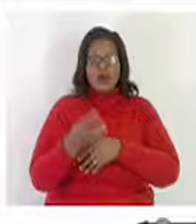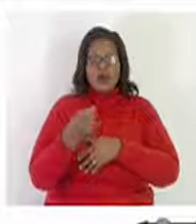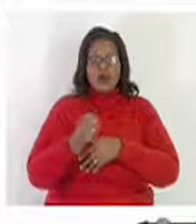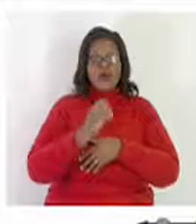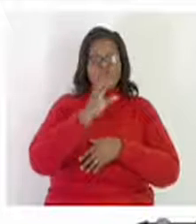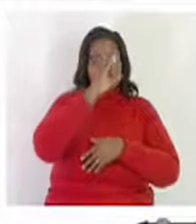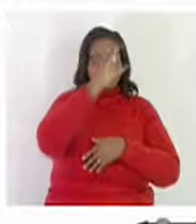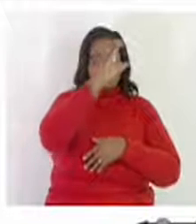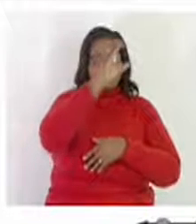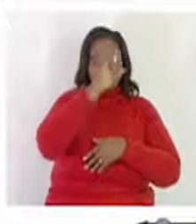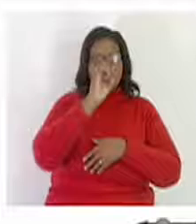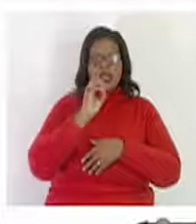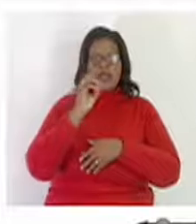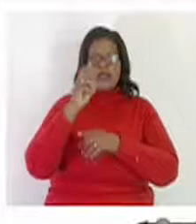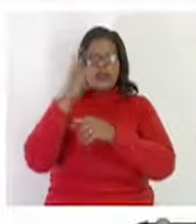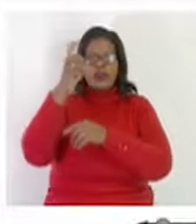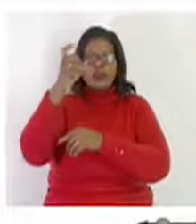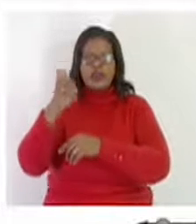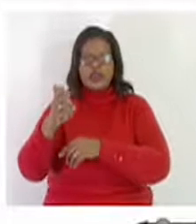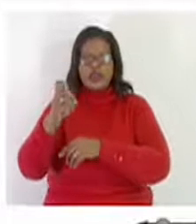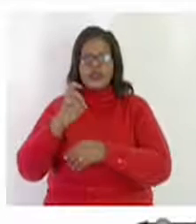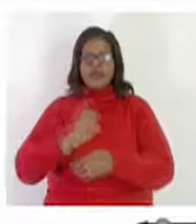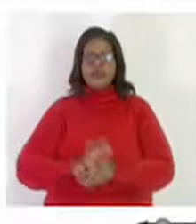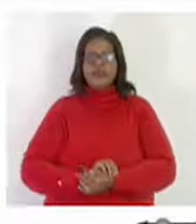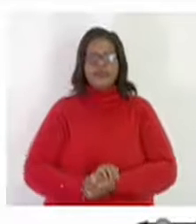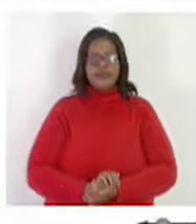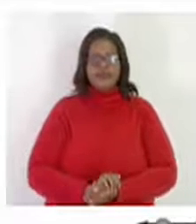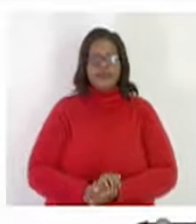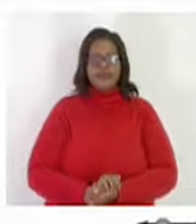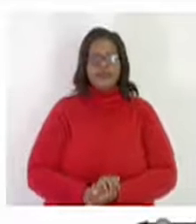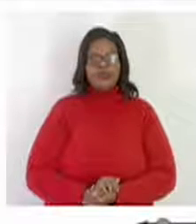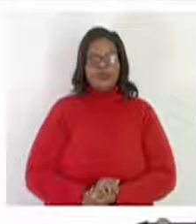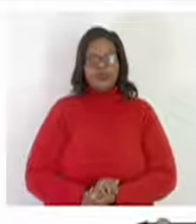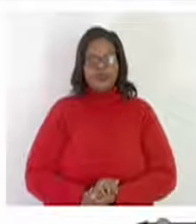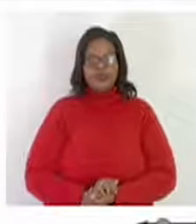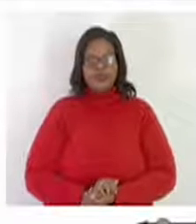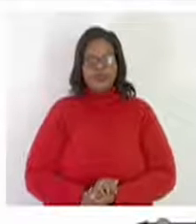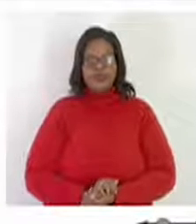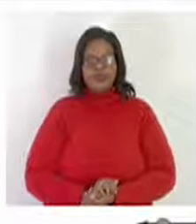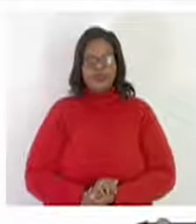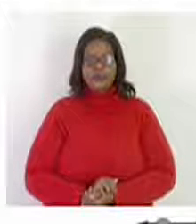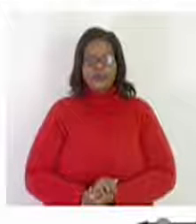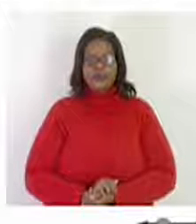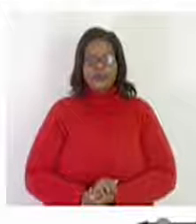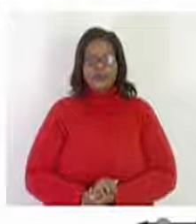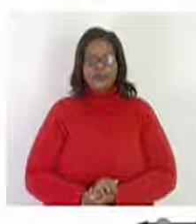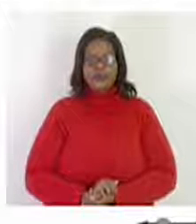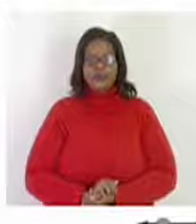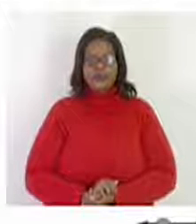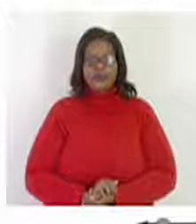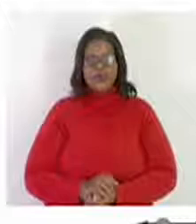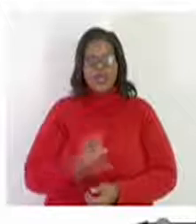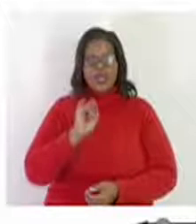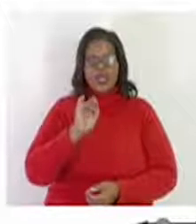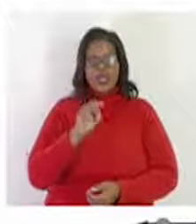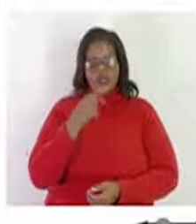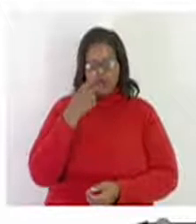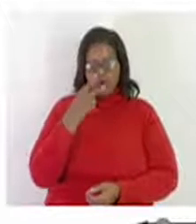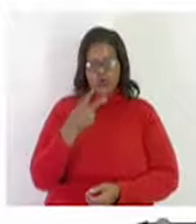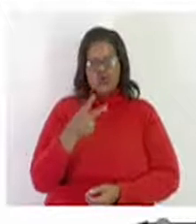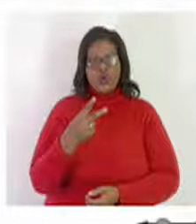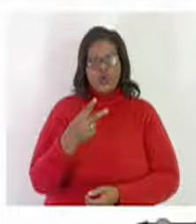C, and there is X. If you look at